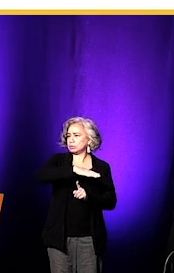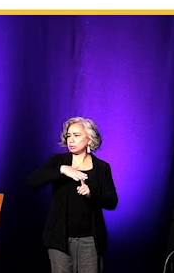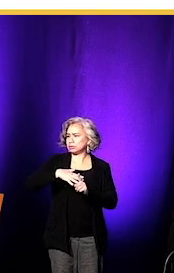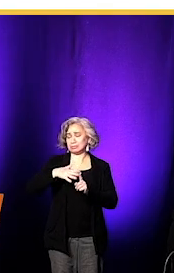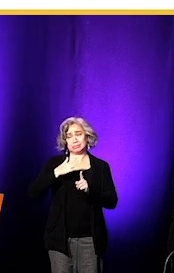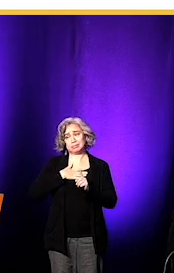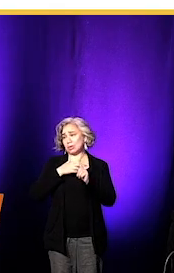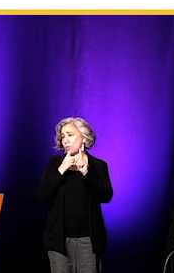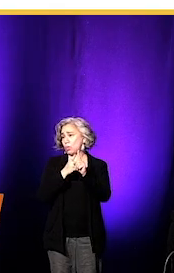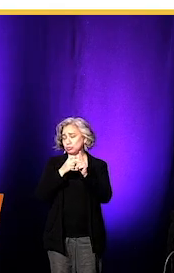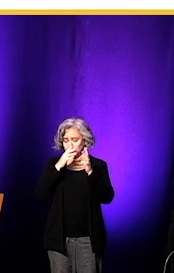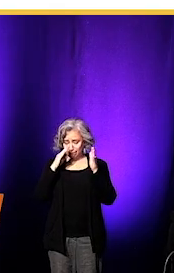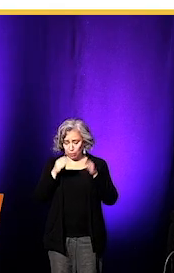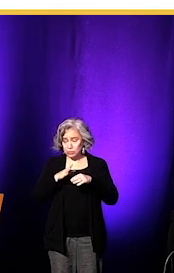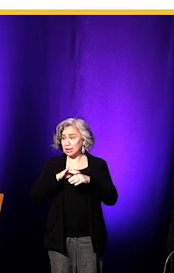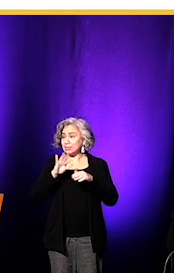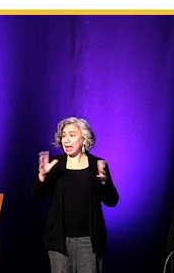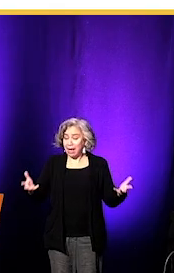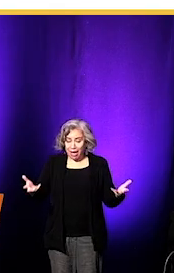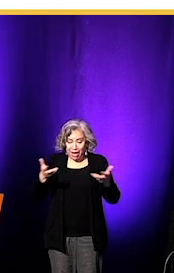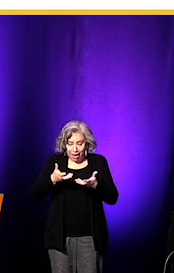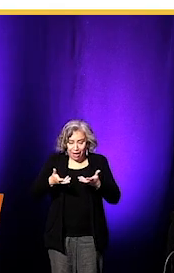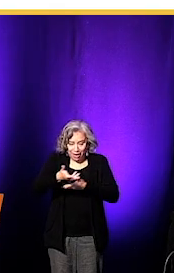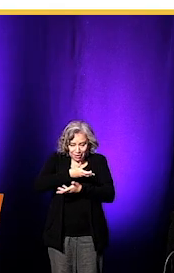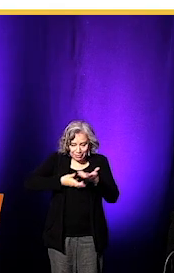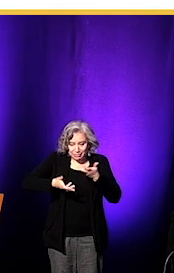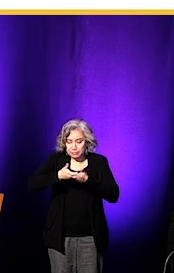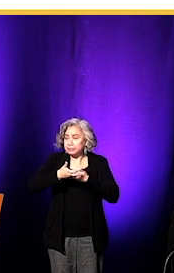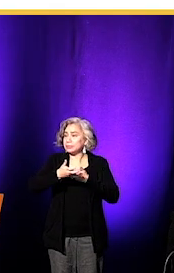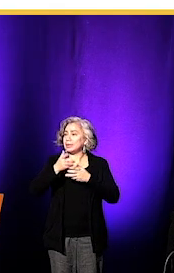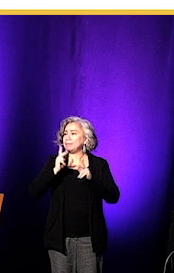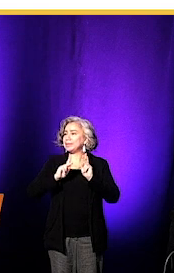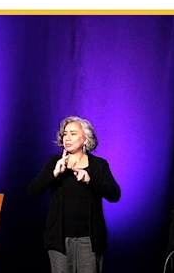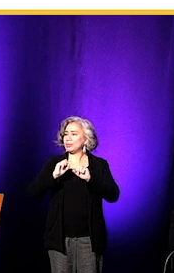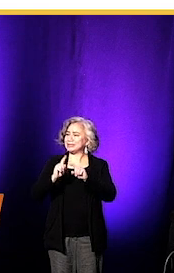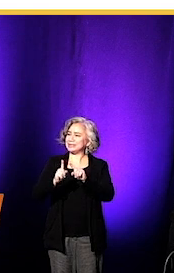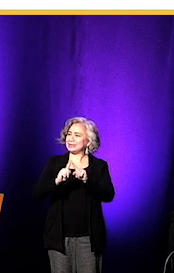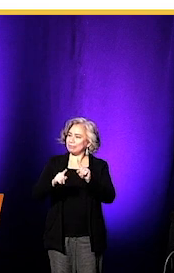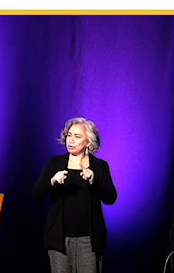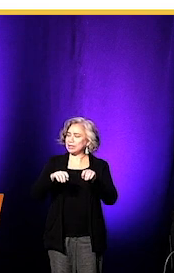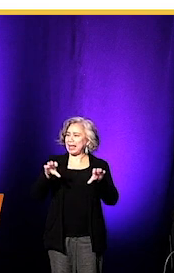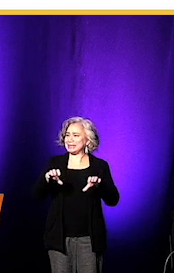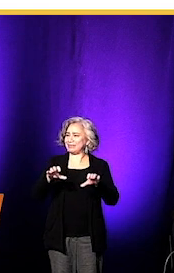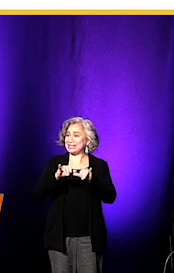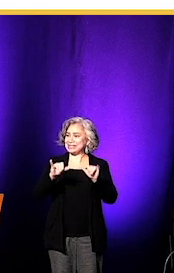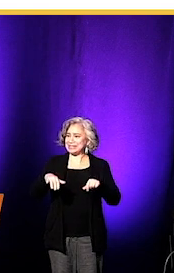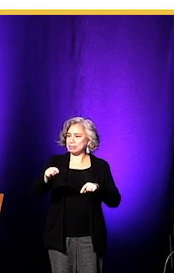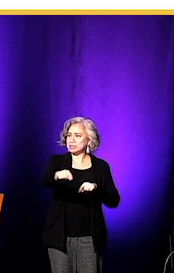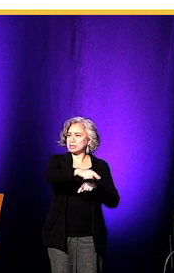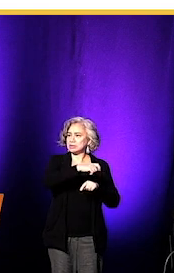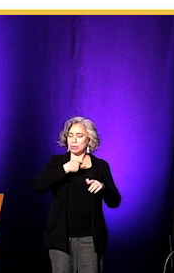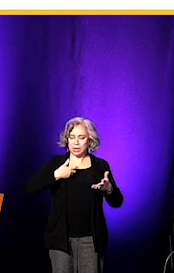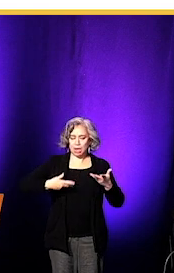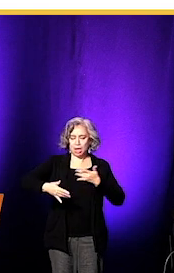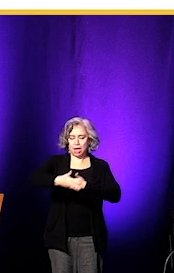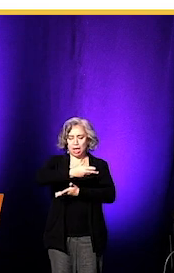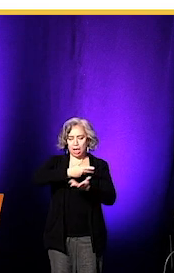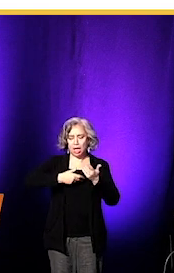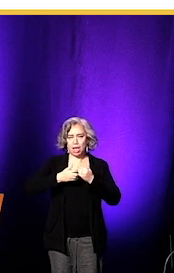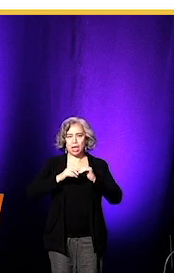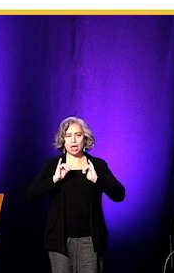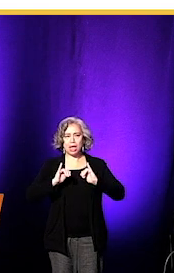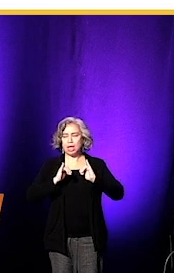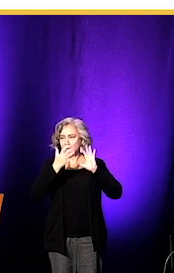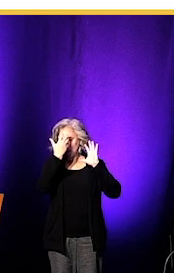constitution and understanding people across multiple activity systems helps us think in new ways about learning and development,